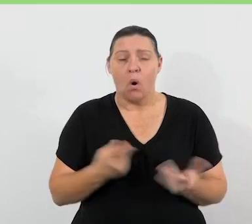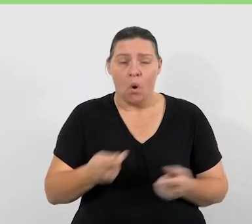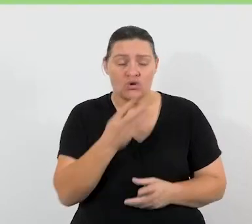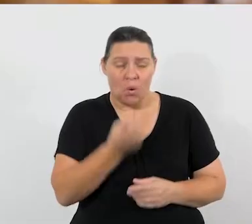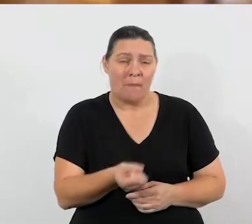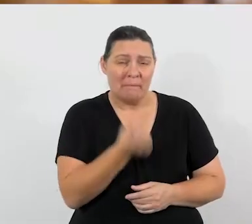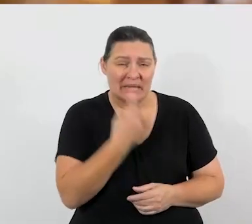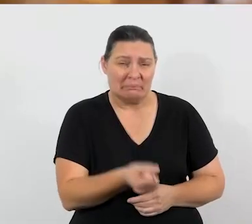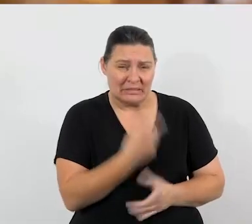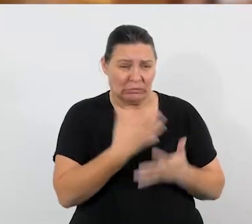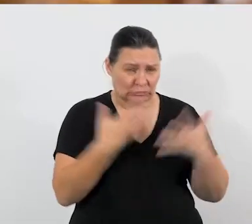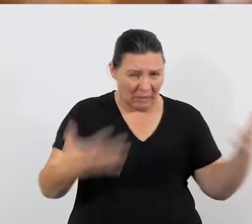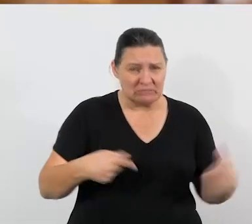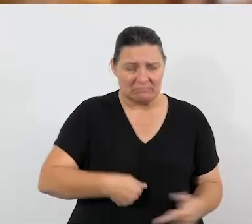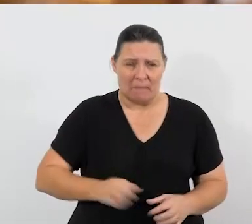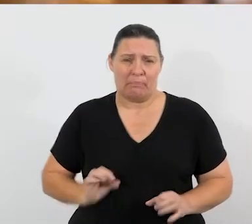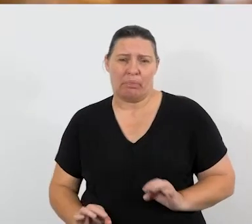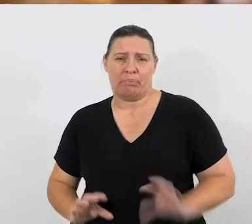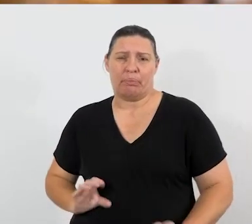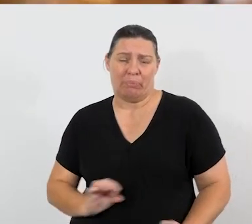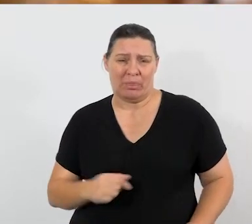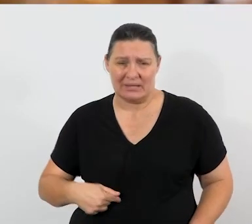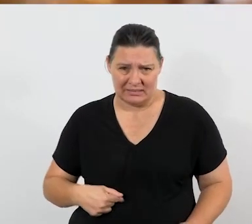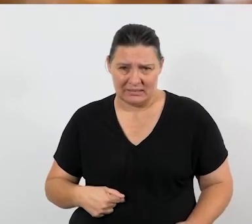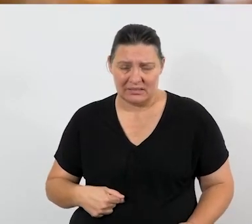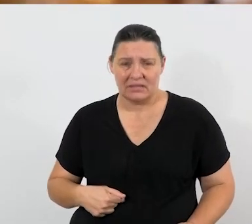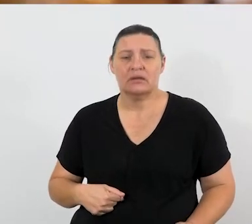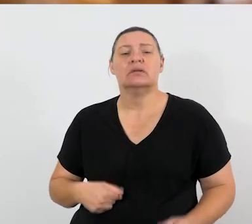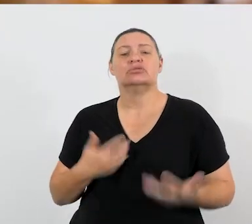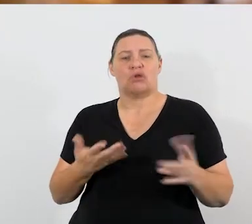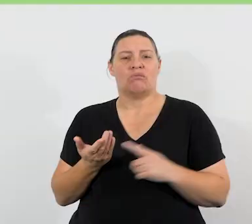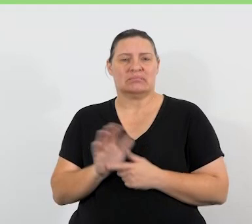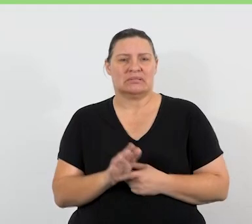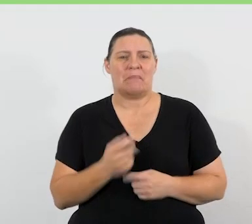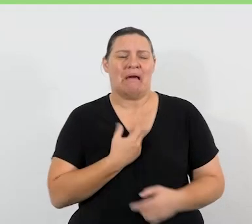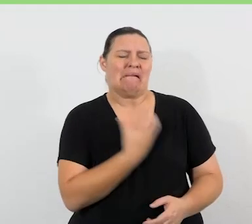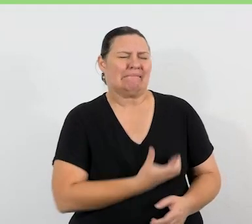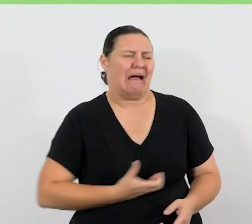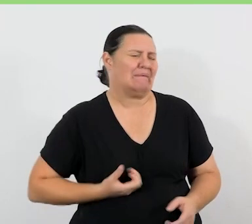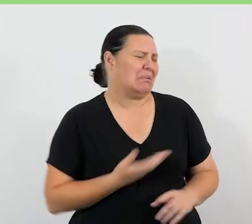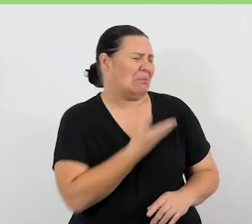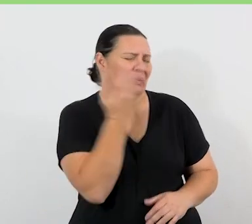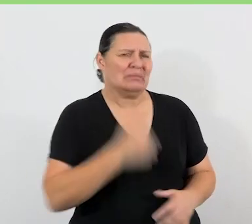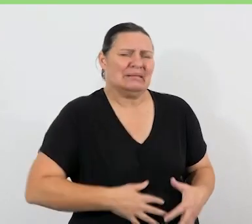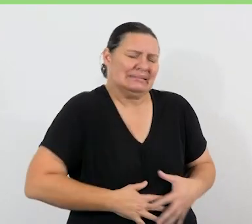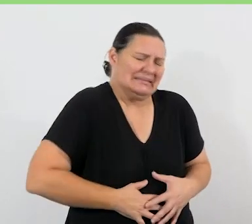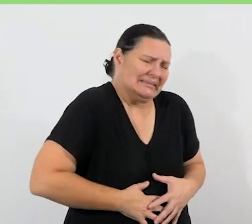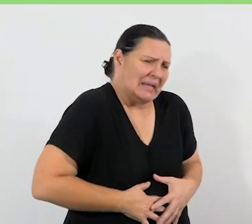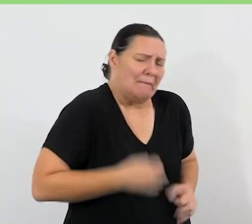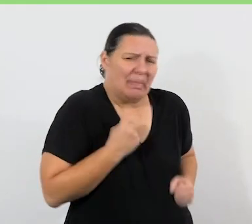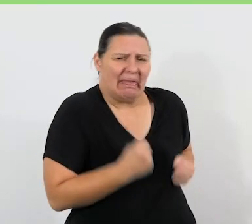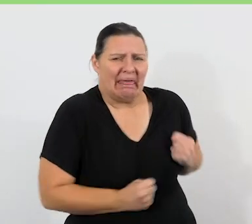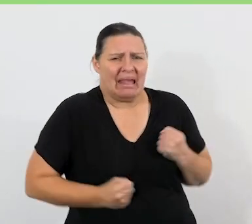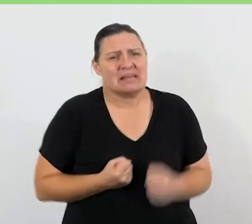medication, you can end up having ulcers as well. This picture is just showing us a lady who's very uncomfortable. You can see that she's holding her